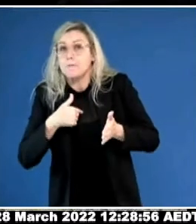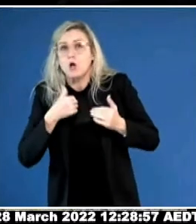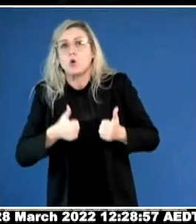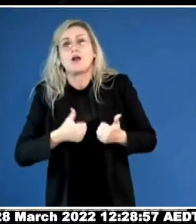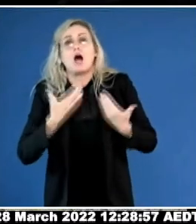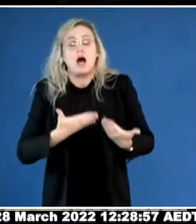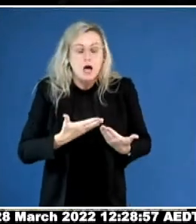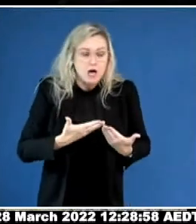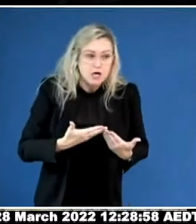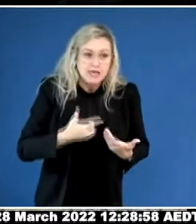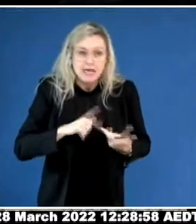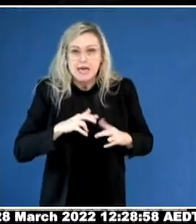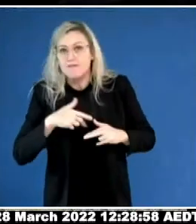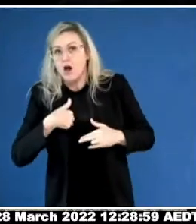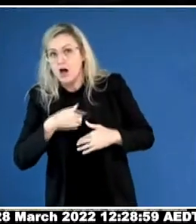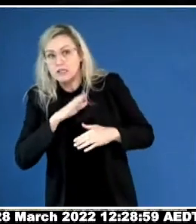to